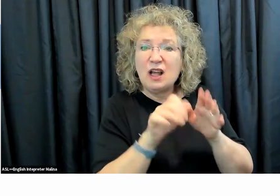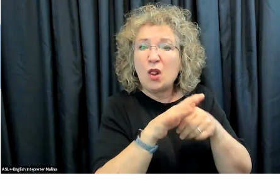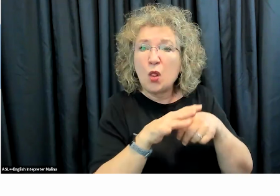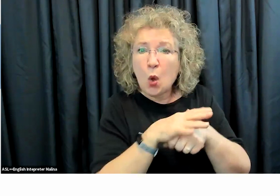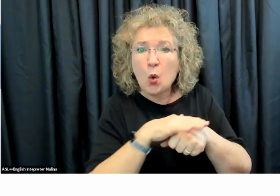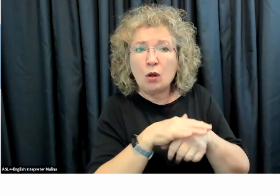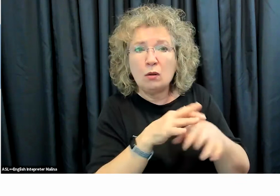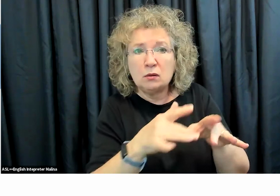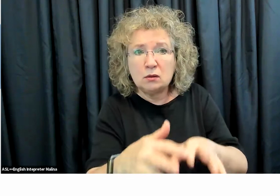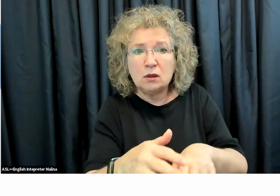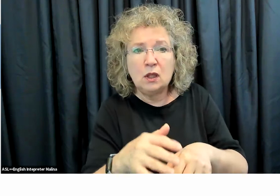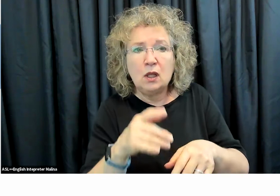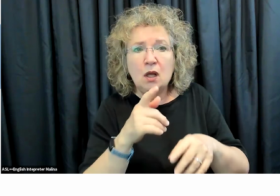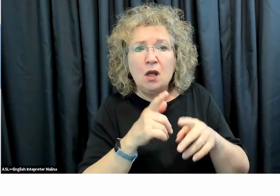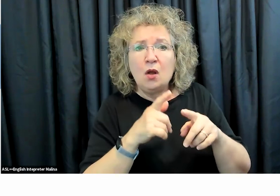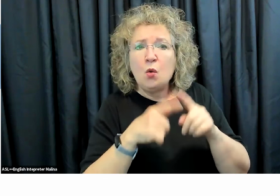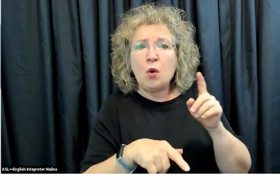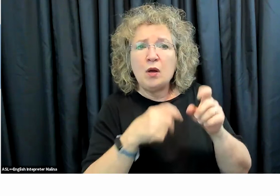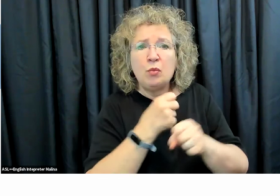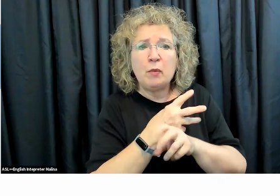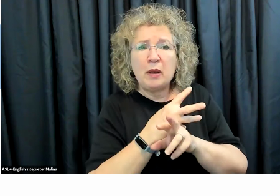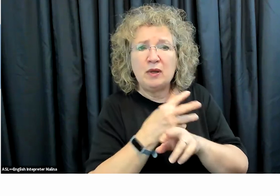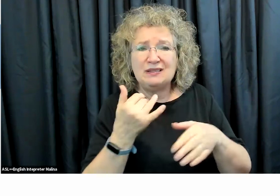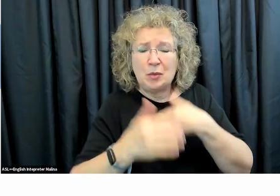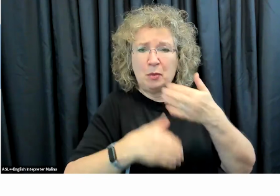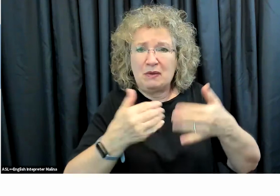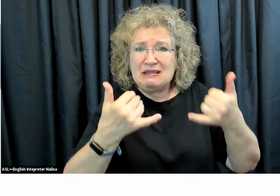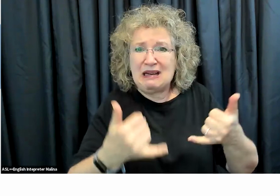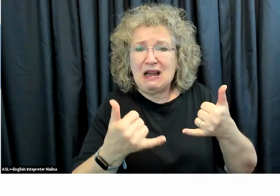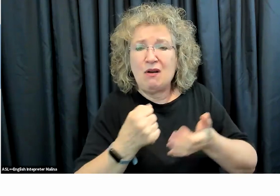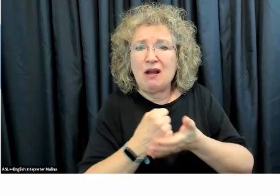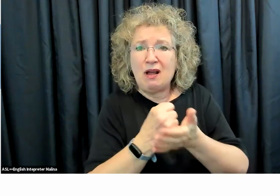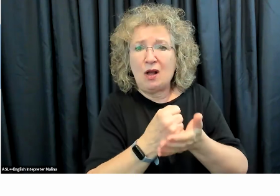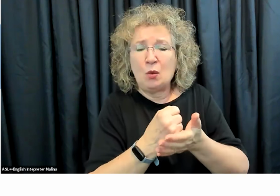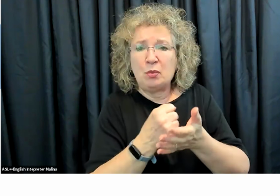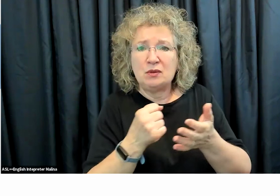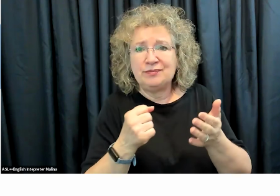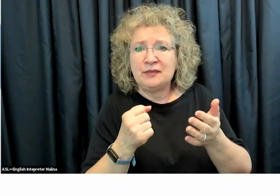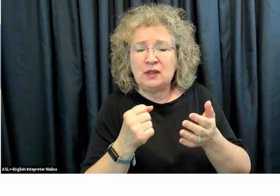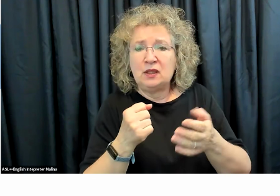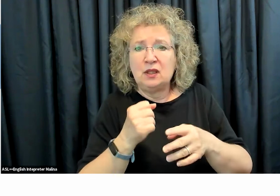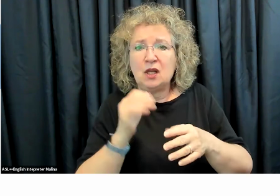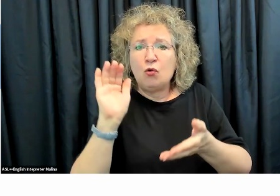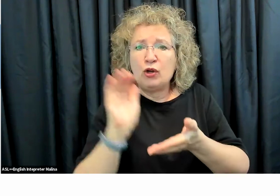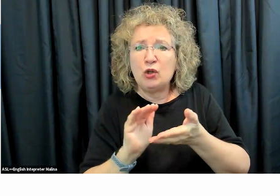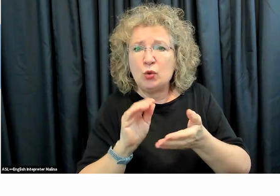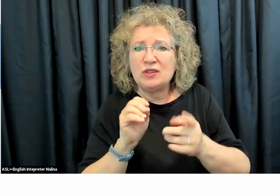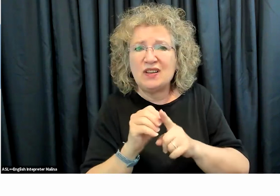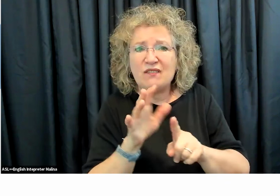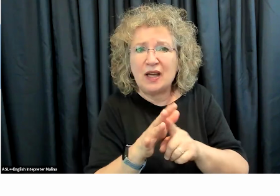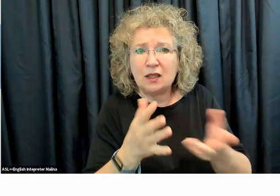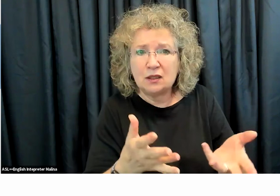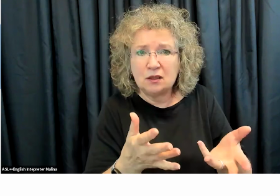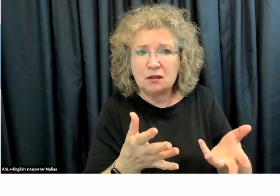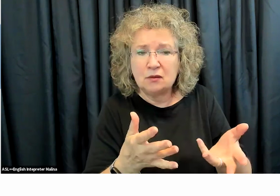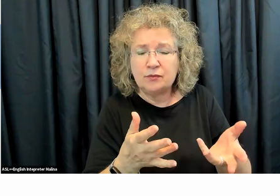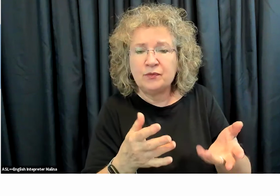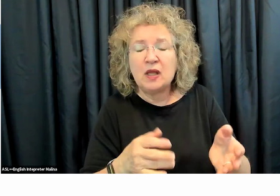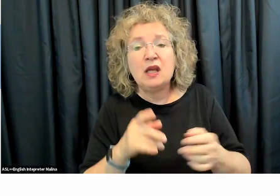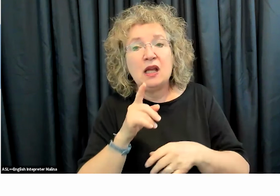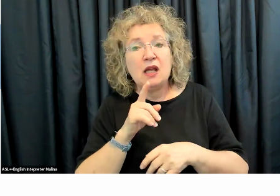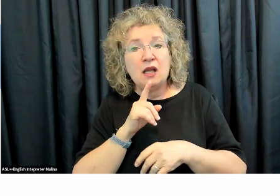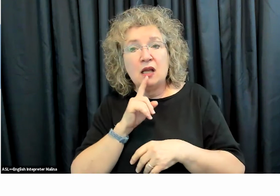This is a complicated question. At the moment, we don't actually know exactly how the cuts, or proposed cuts, I should